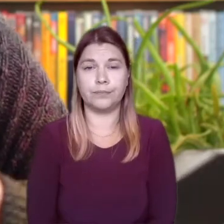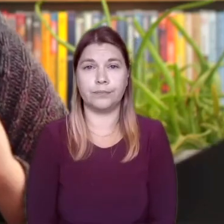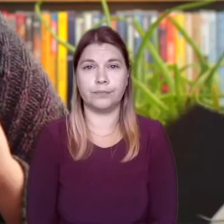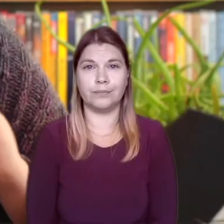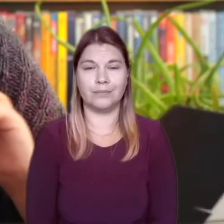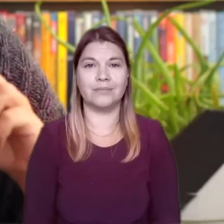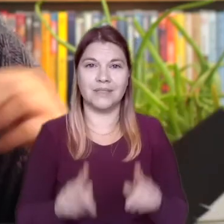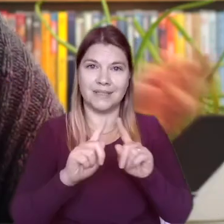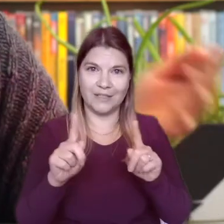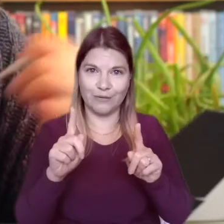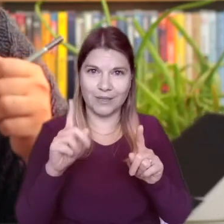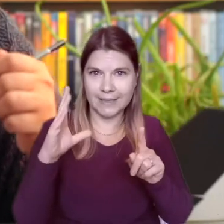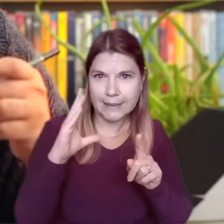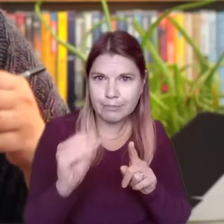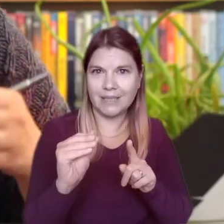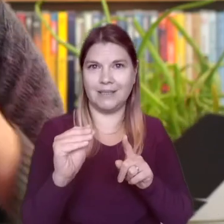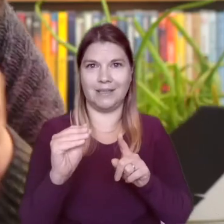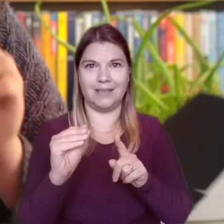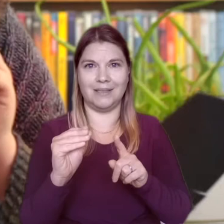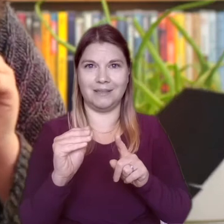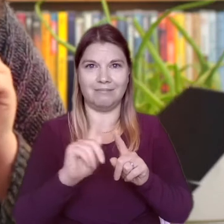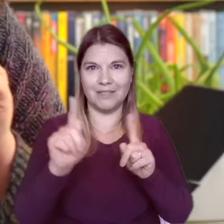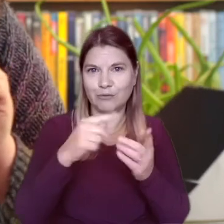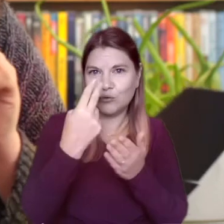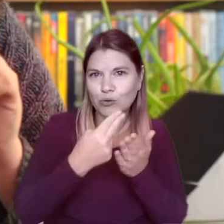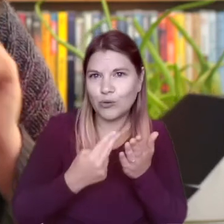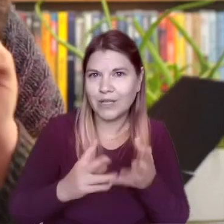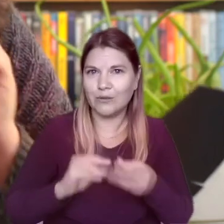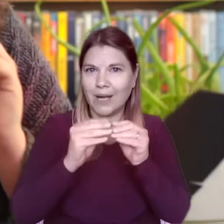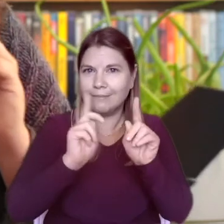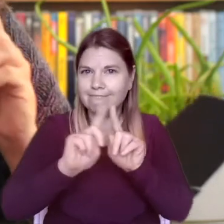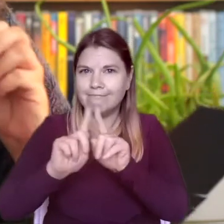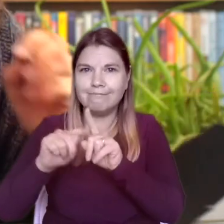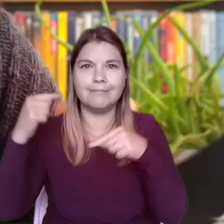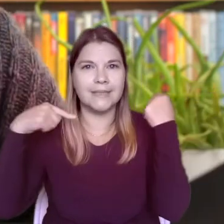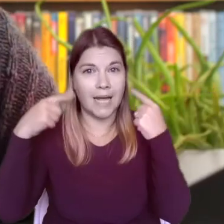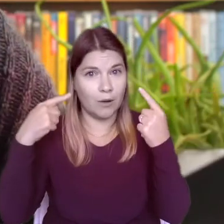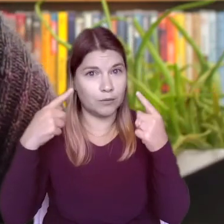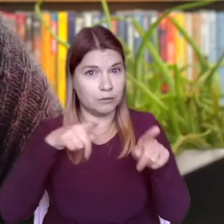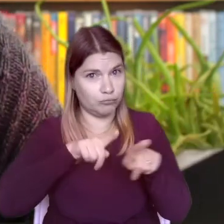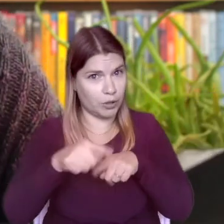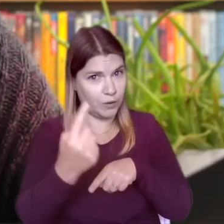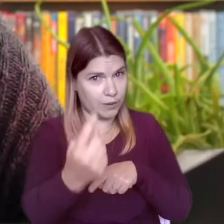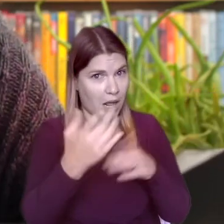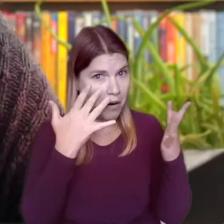different speeds and different drawings will make their own sounds see what sounds you can make